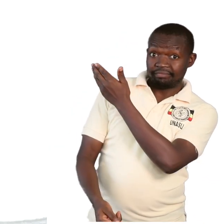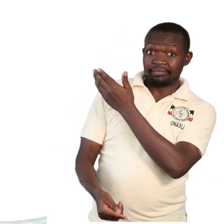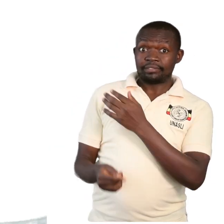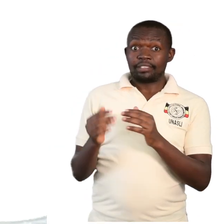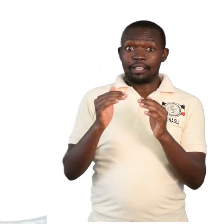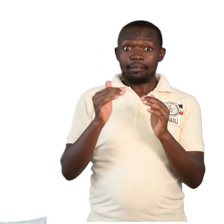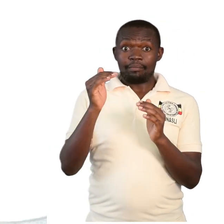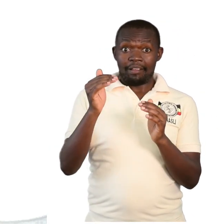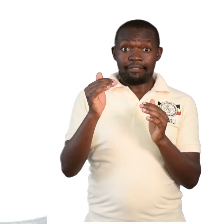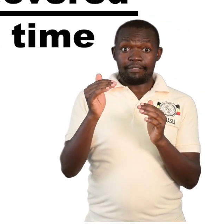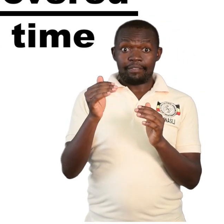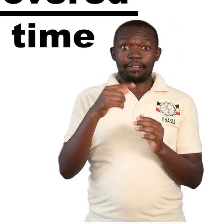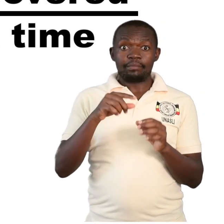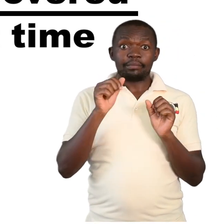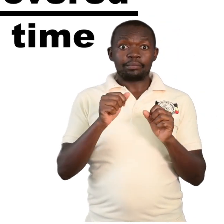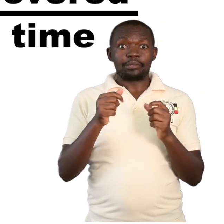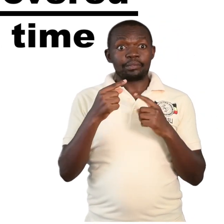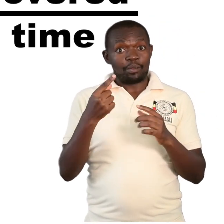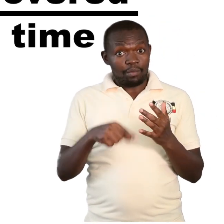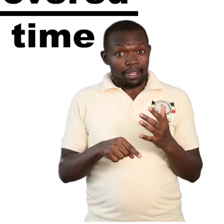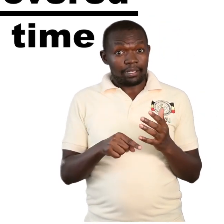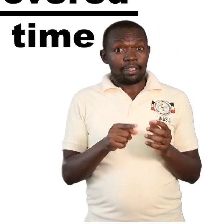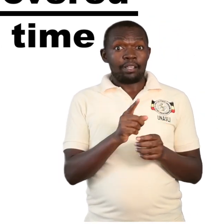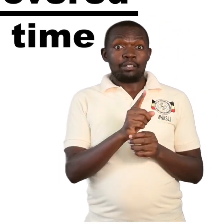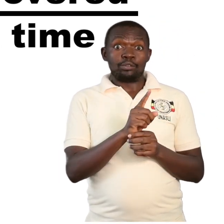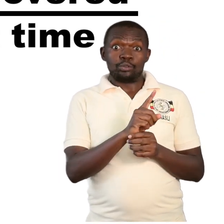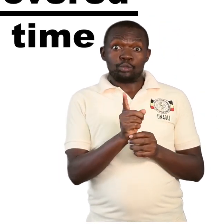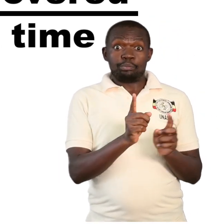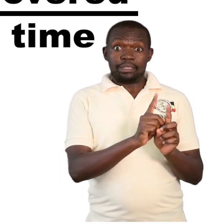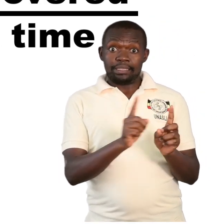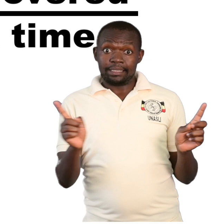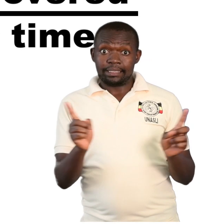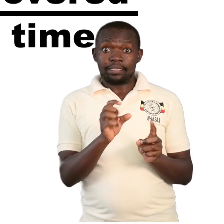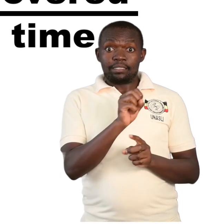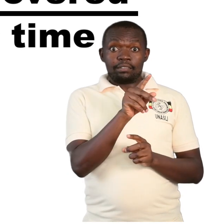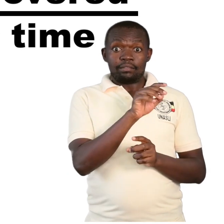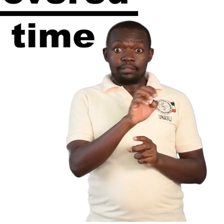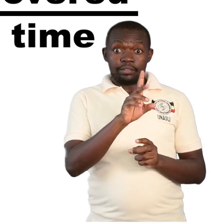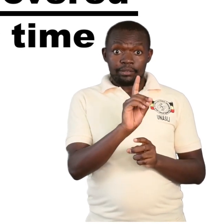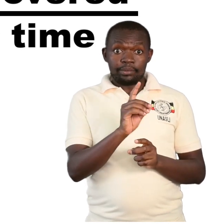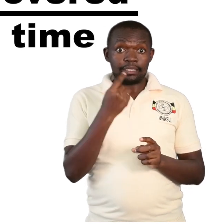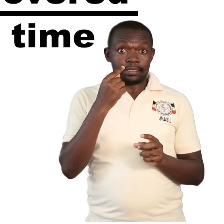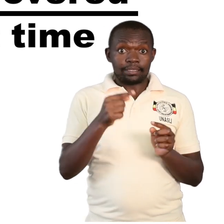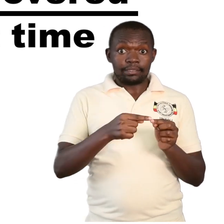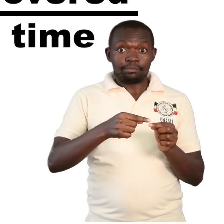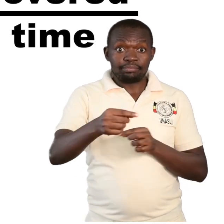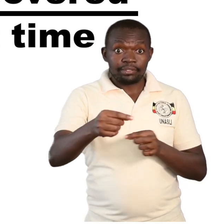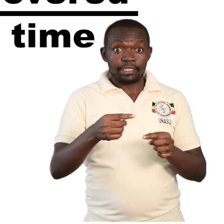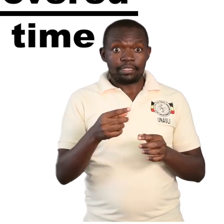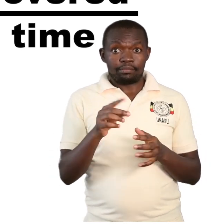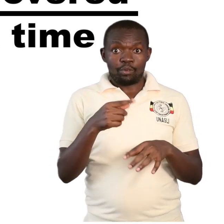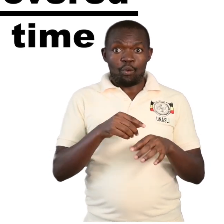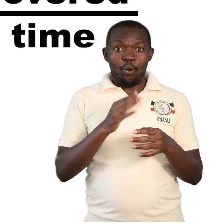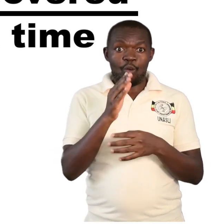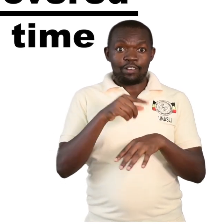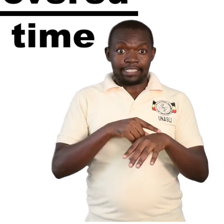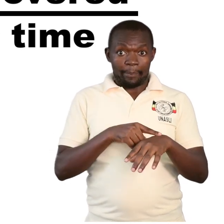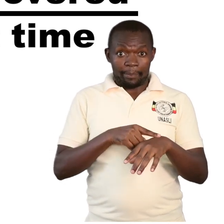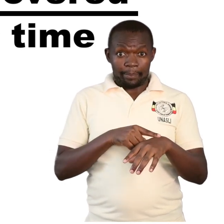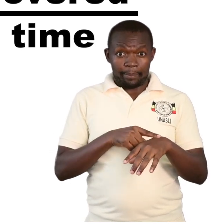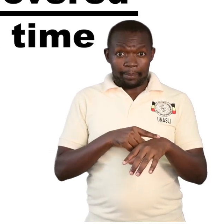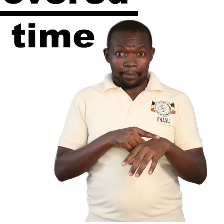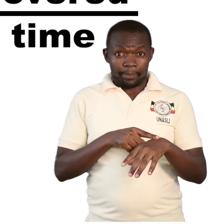can say that speed is the distance covered in a unit time. Or we can